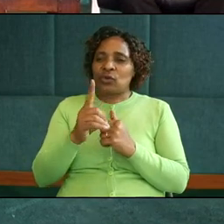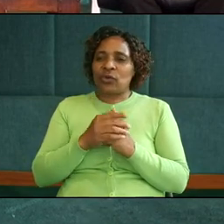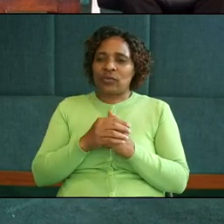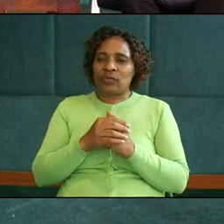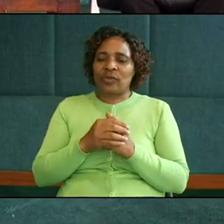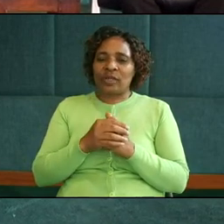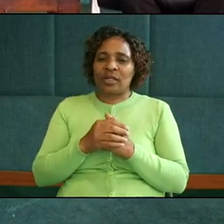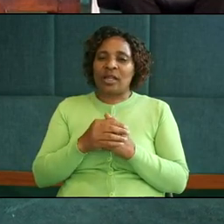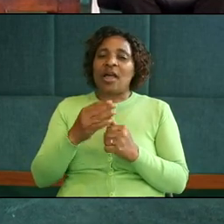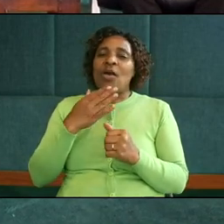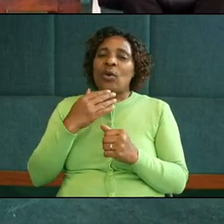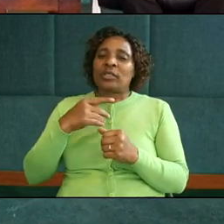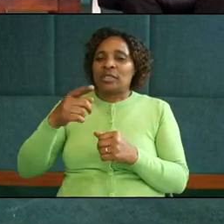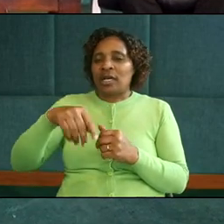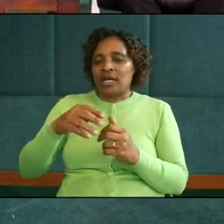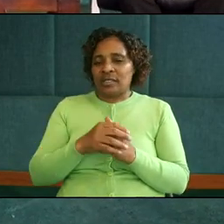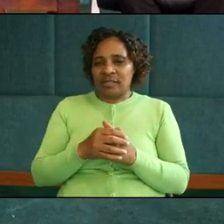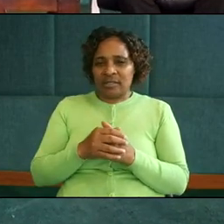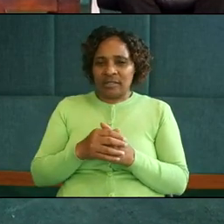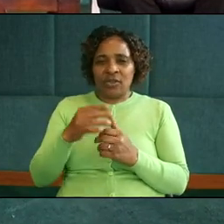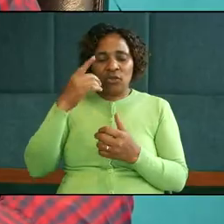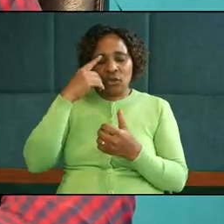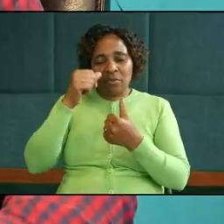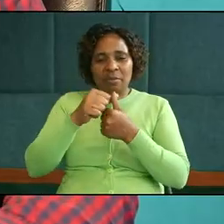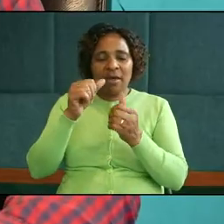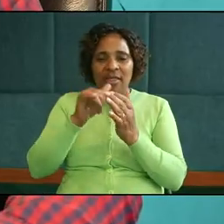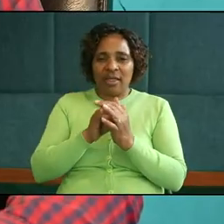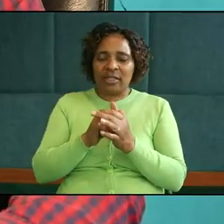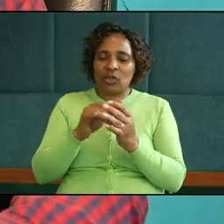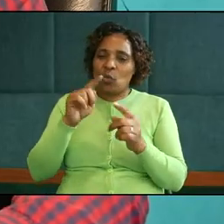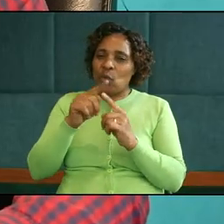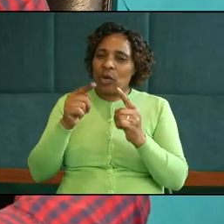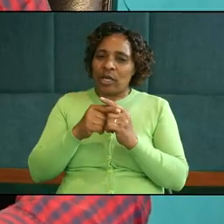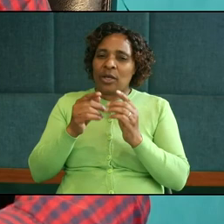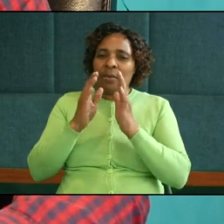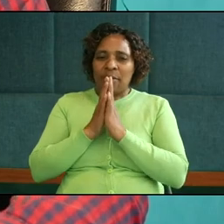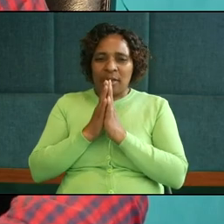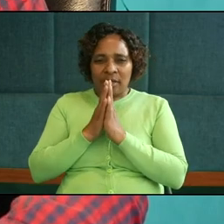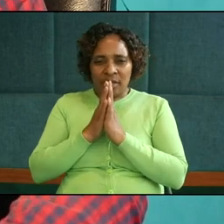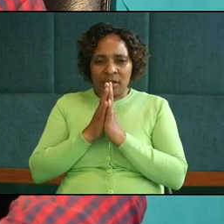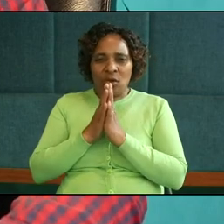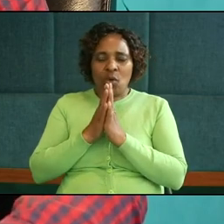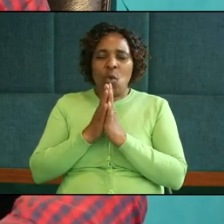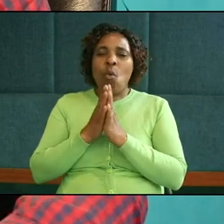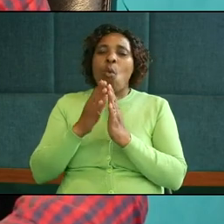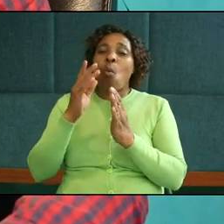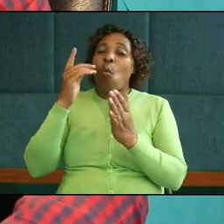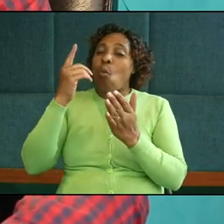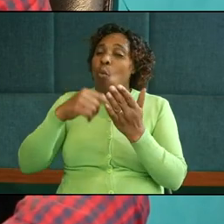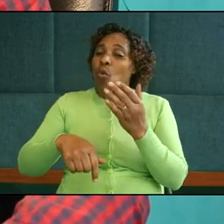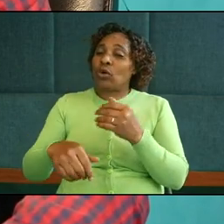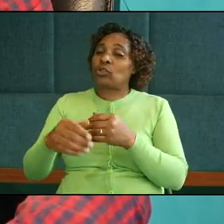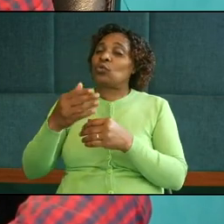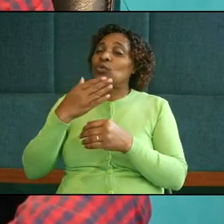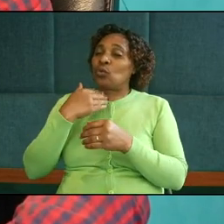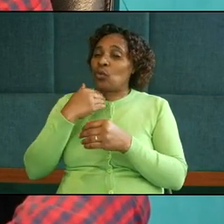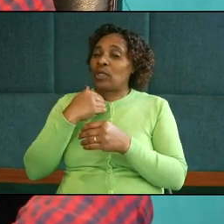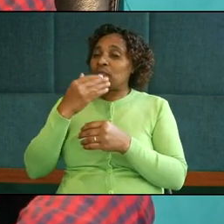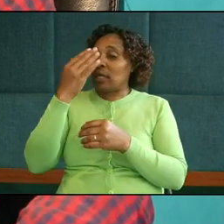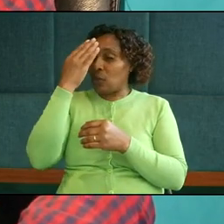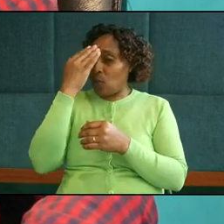we finish, I just want us to remember that when we are praying, we need to know what we are asking for, why,